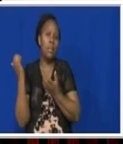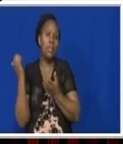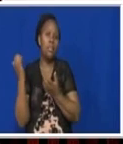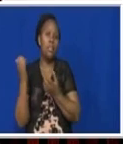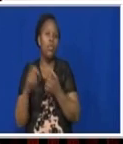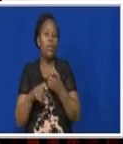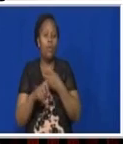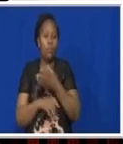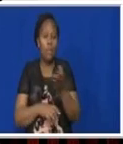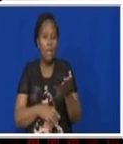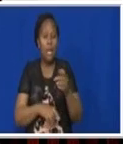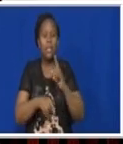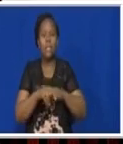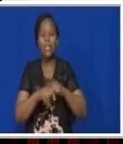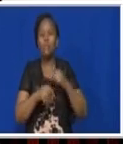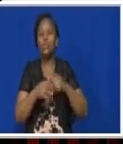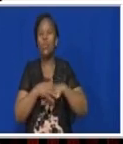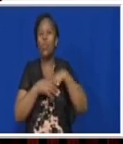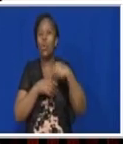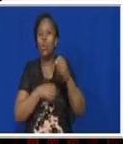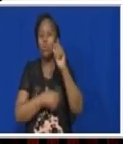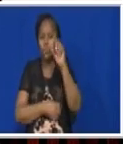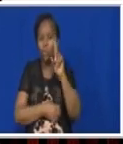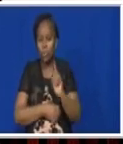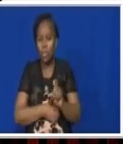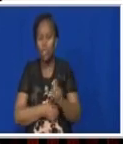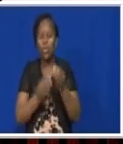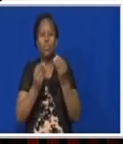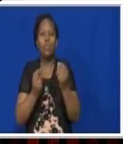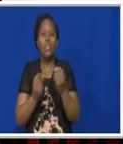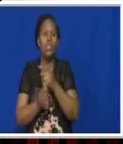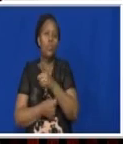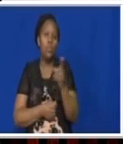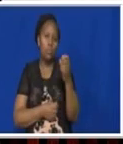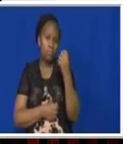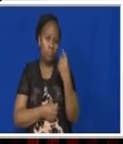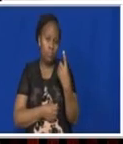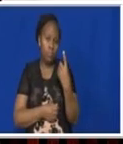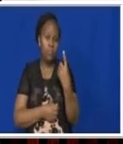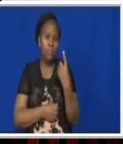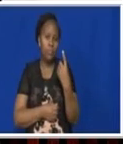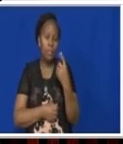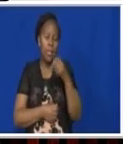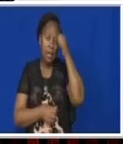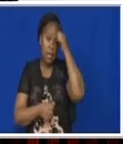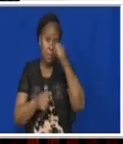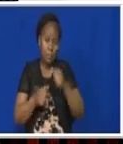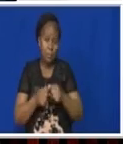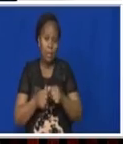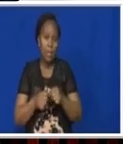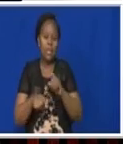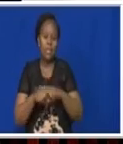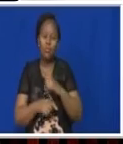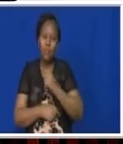now from there, when you go to the questions, it will be easier for you. And also remember when